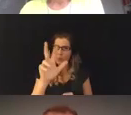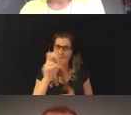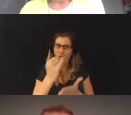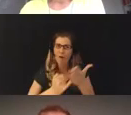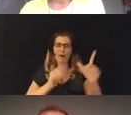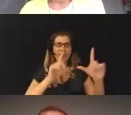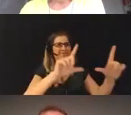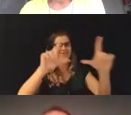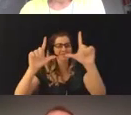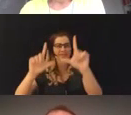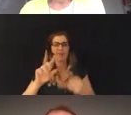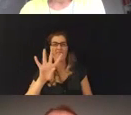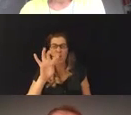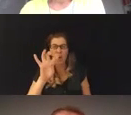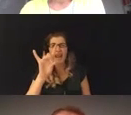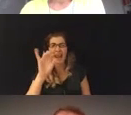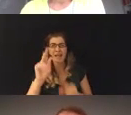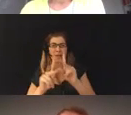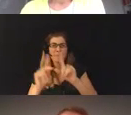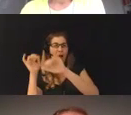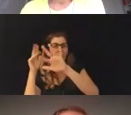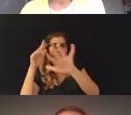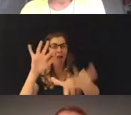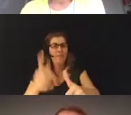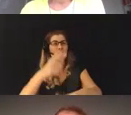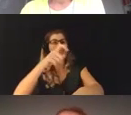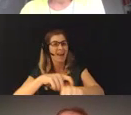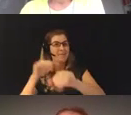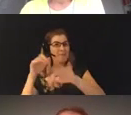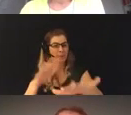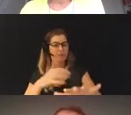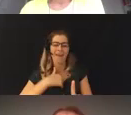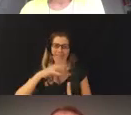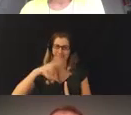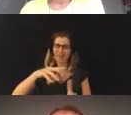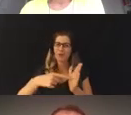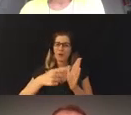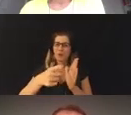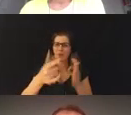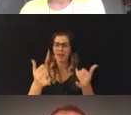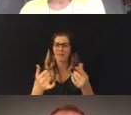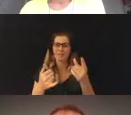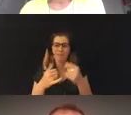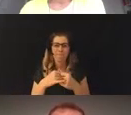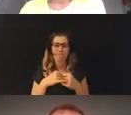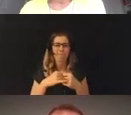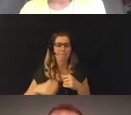had 480 people attend our first ever arts gala. I have a video of that to show you now.